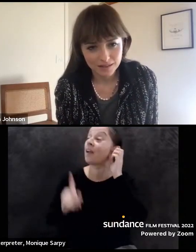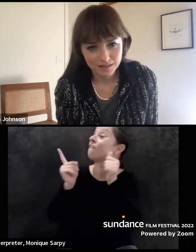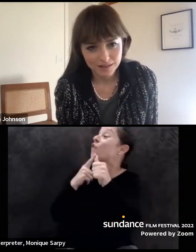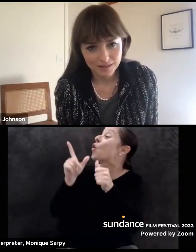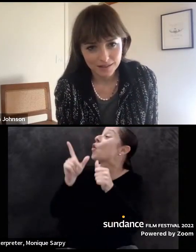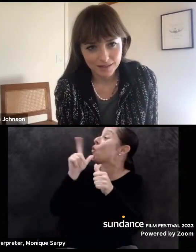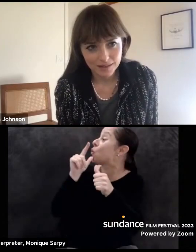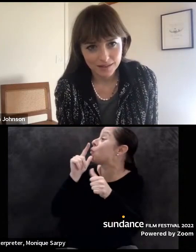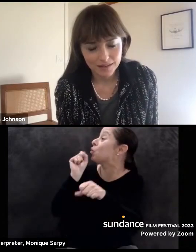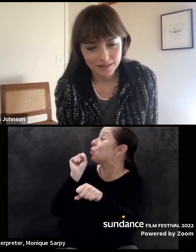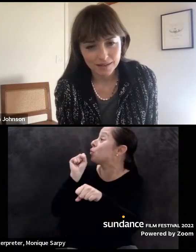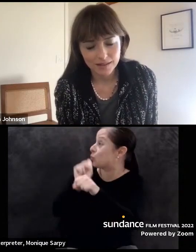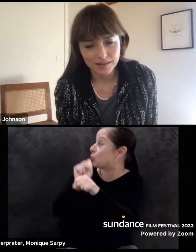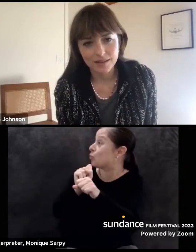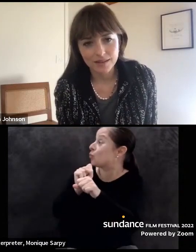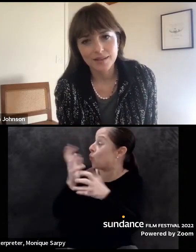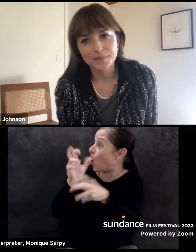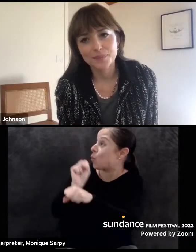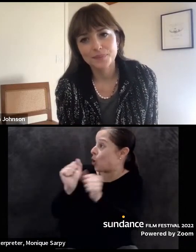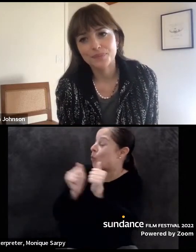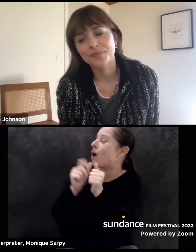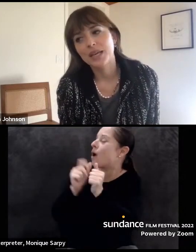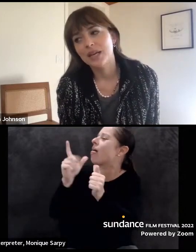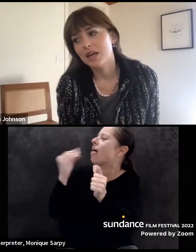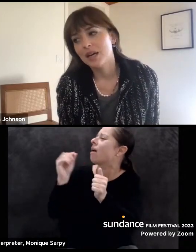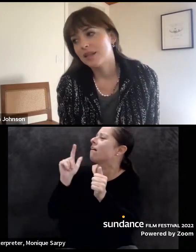with, and then actually, what's coming up that you can tell us about?